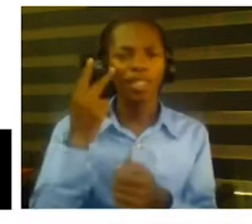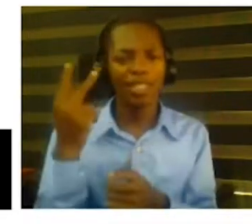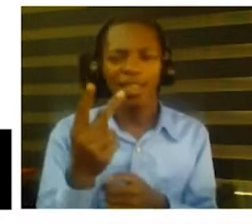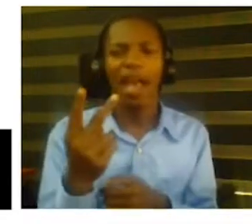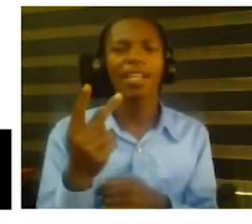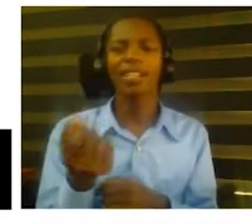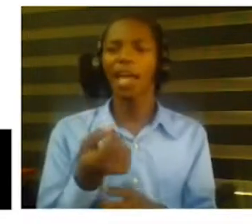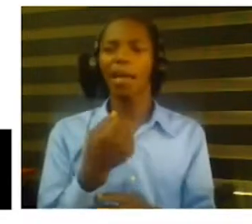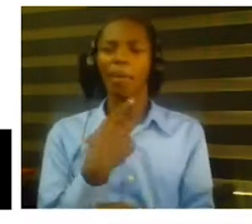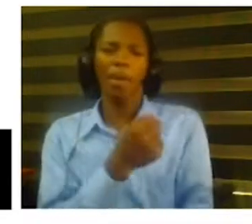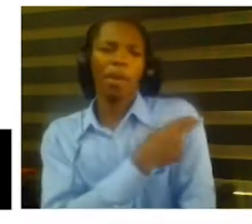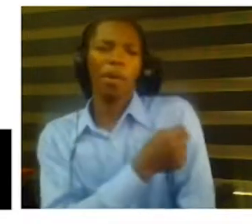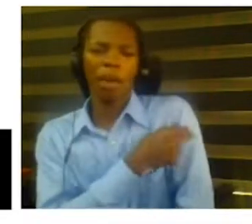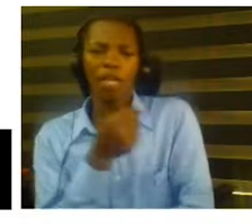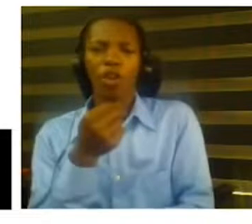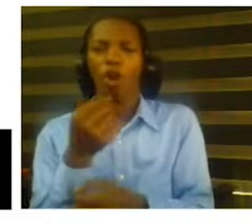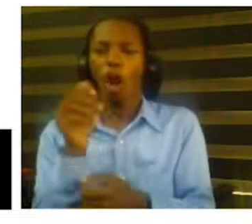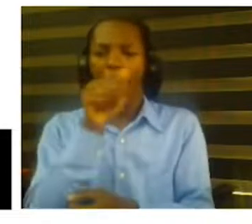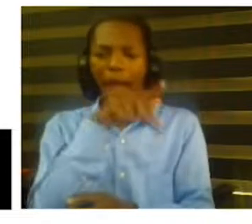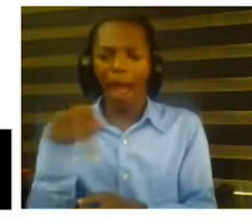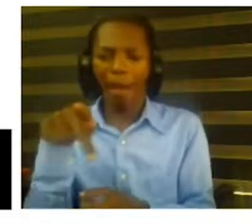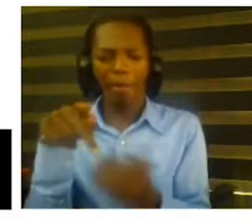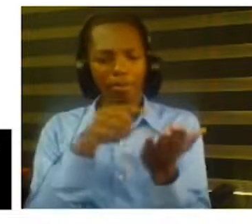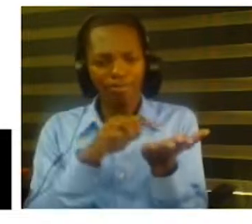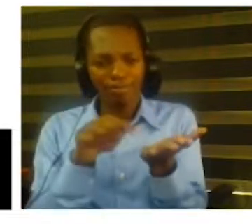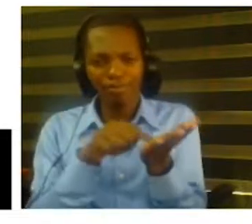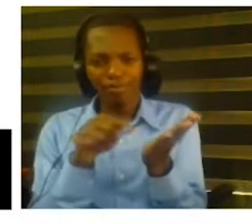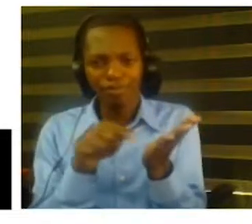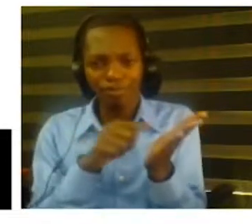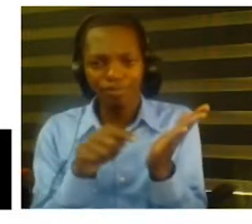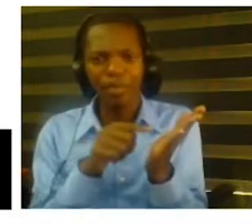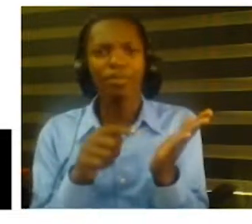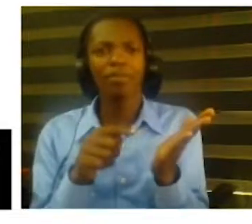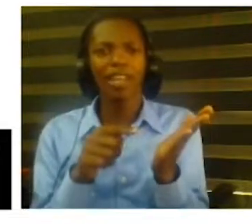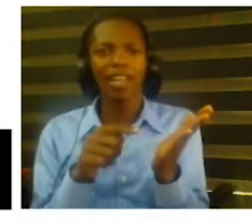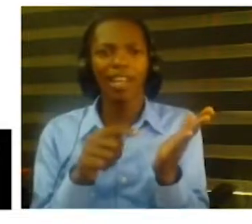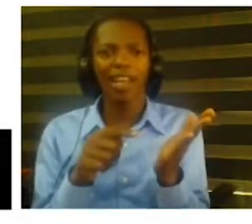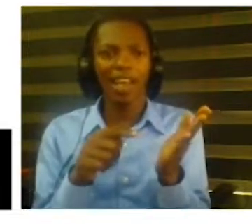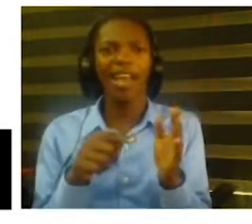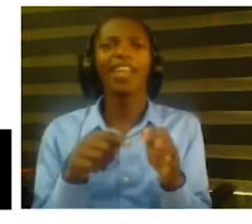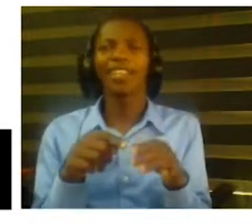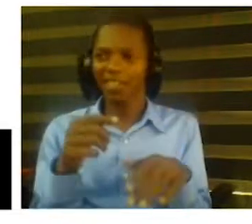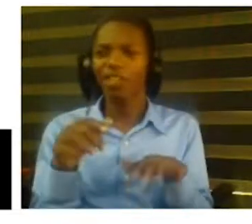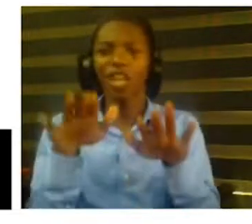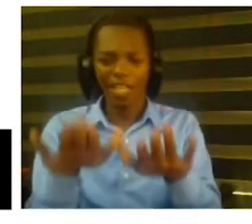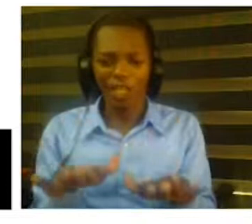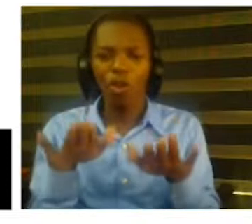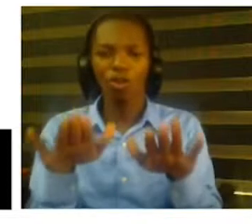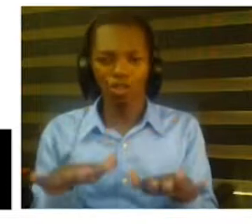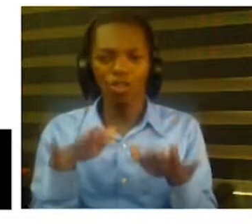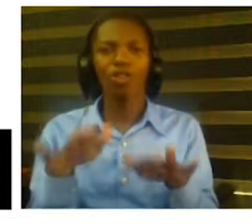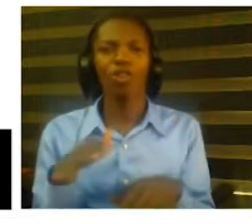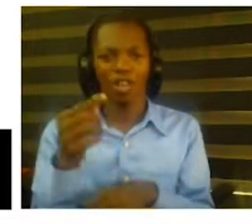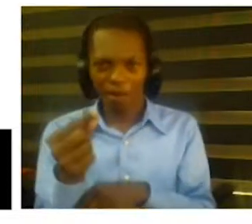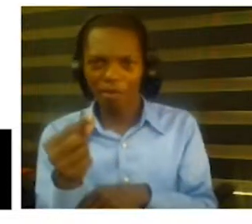with King's College London. And it's called Slow Down for a Moment, slow-mo for short. And this looks at people